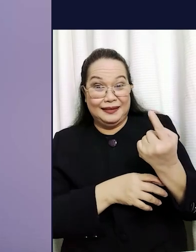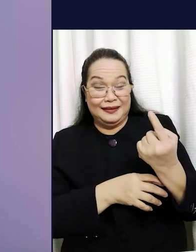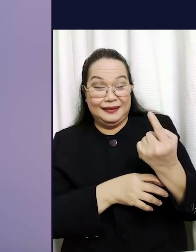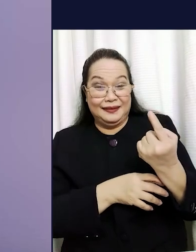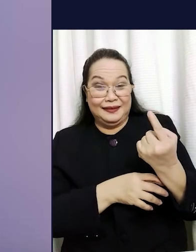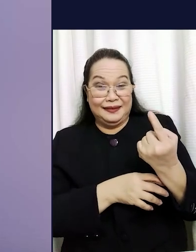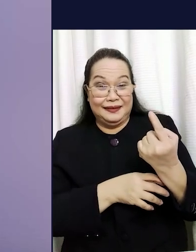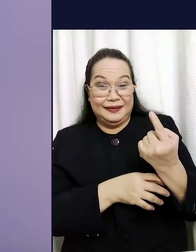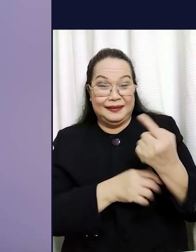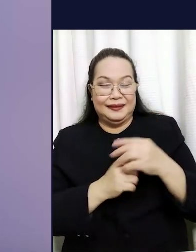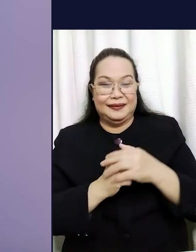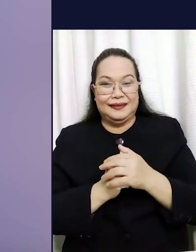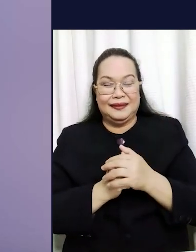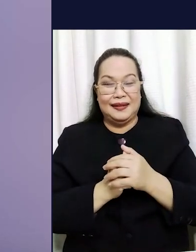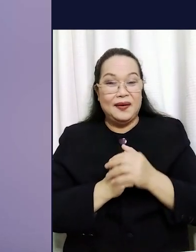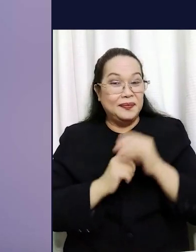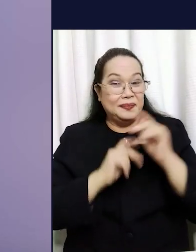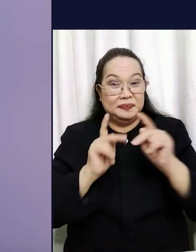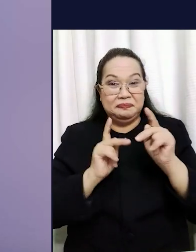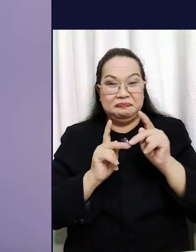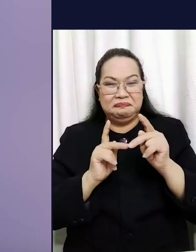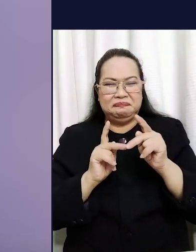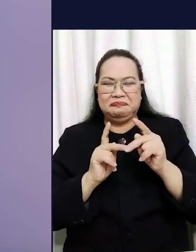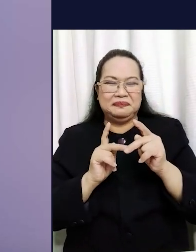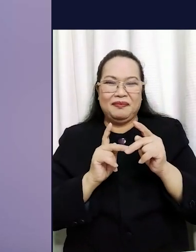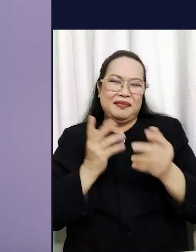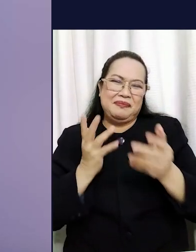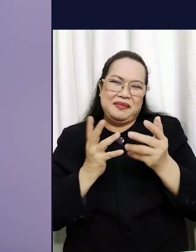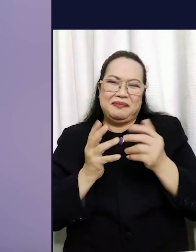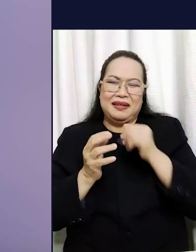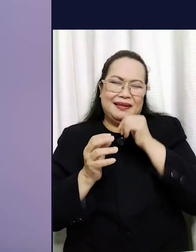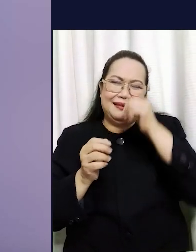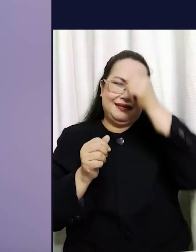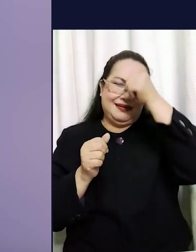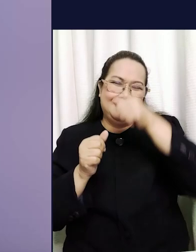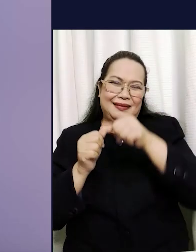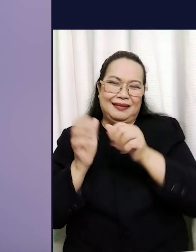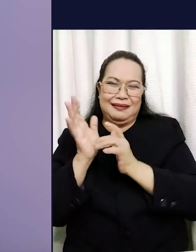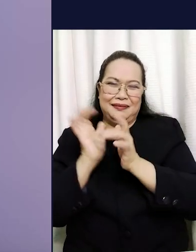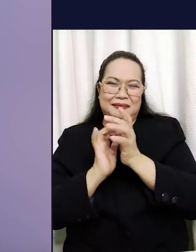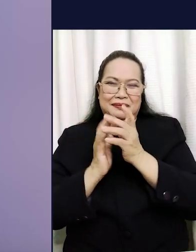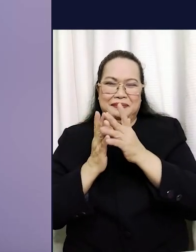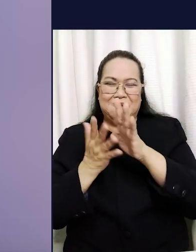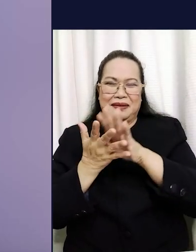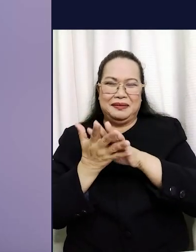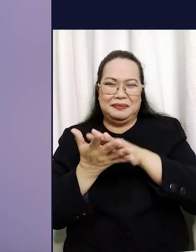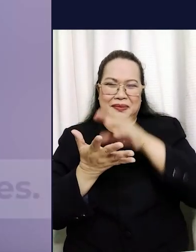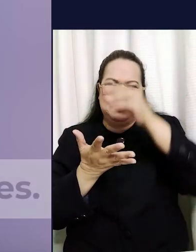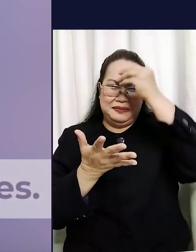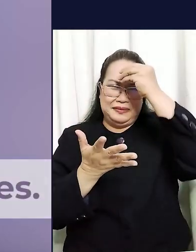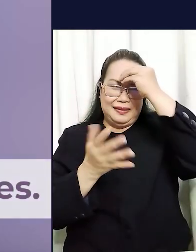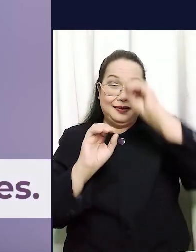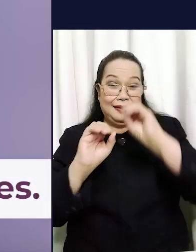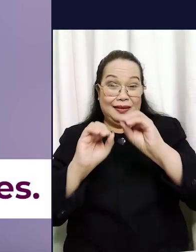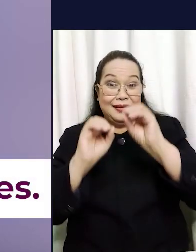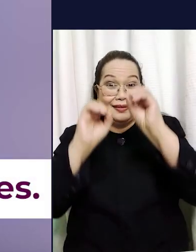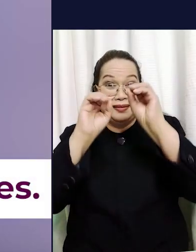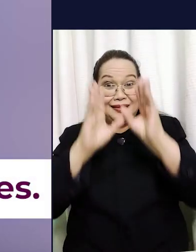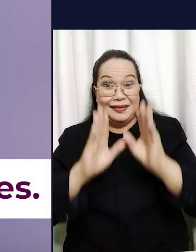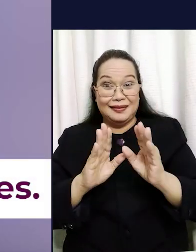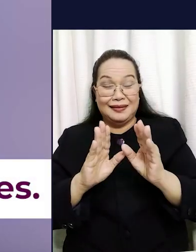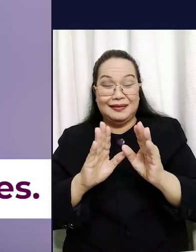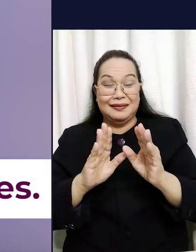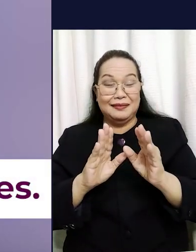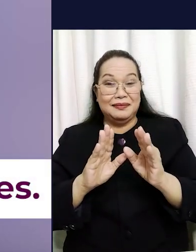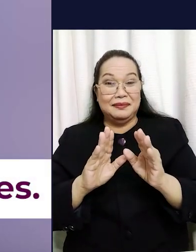is permanent. Yan ang pinakabuong larawan eh, no? Love leaves a permanent